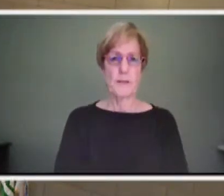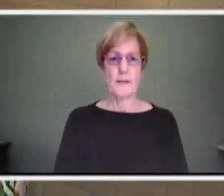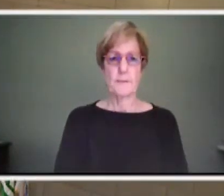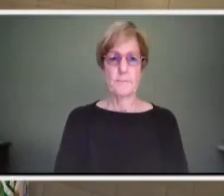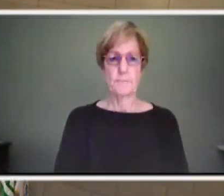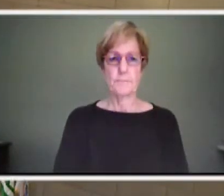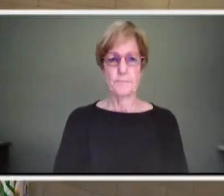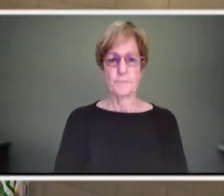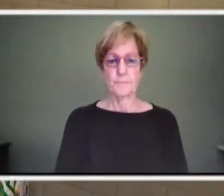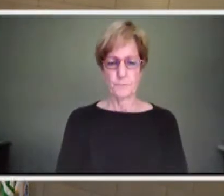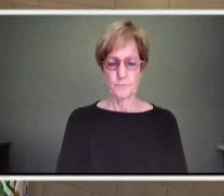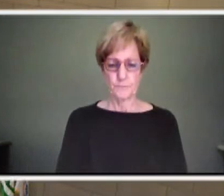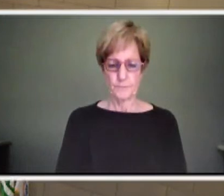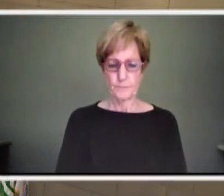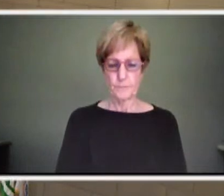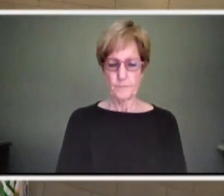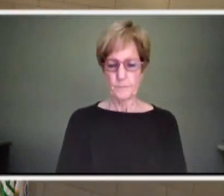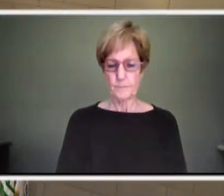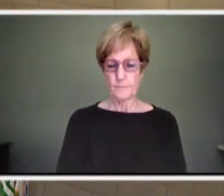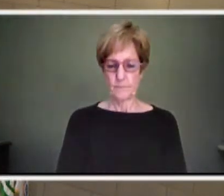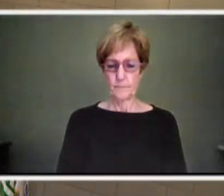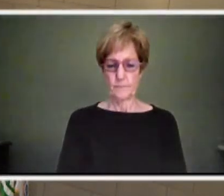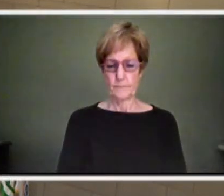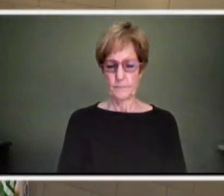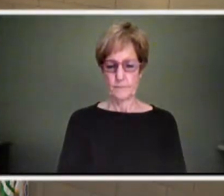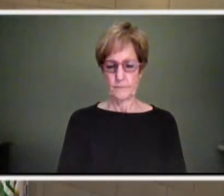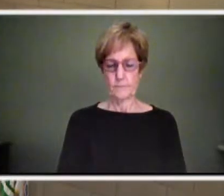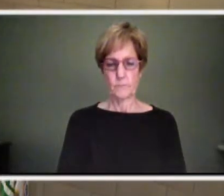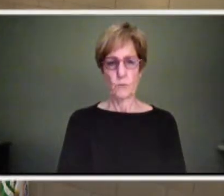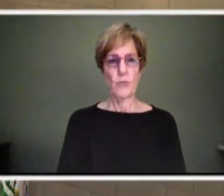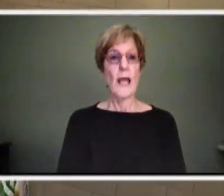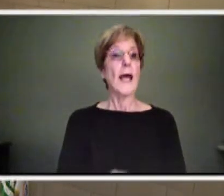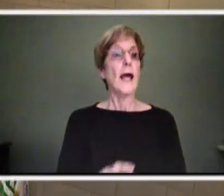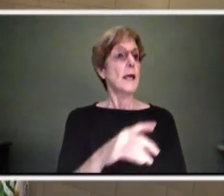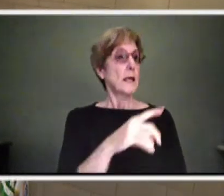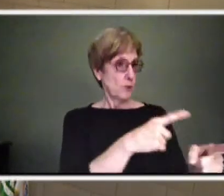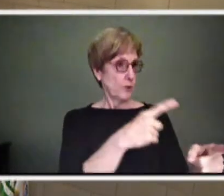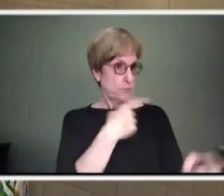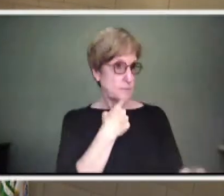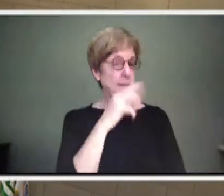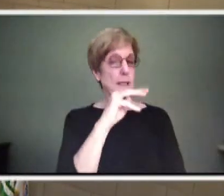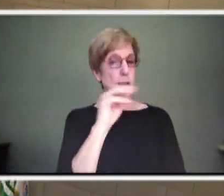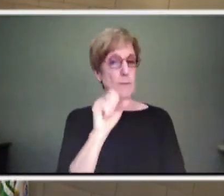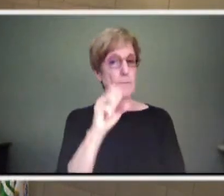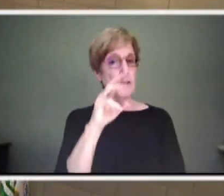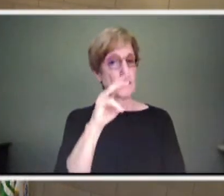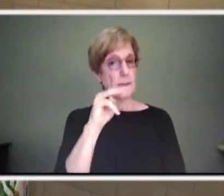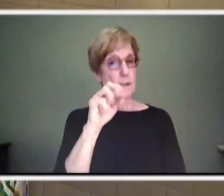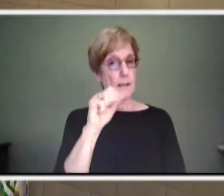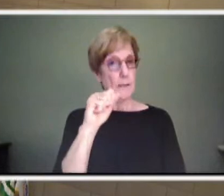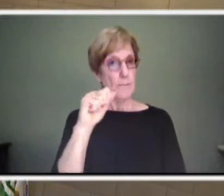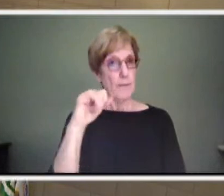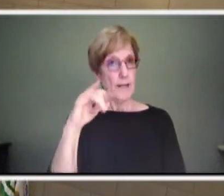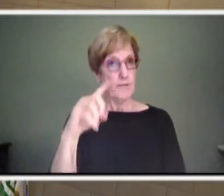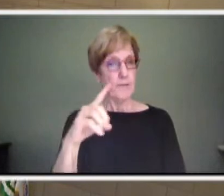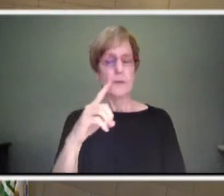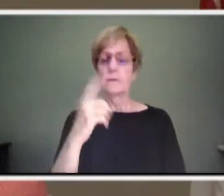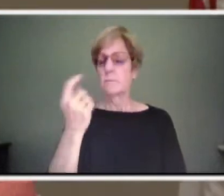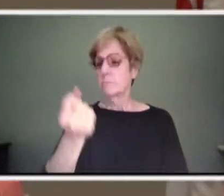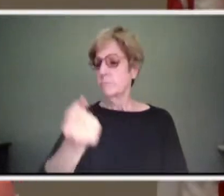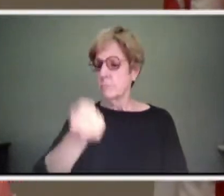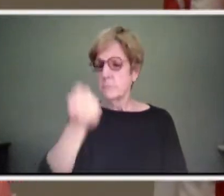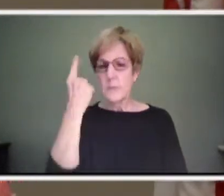Tem. And the sentiments that my colleague, Ms. Mayfield, said, I think I completely identify